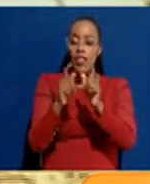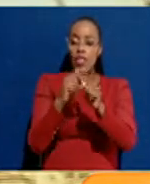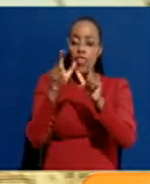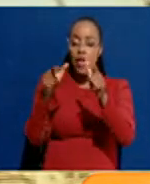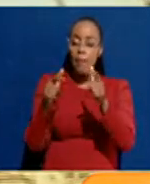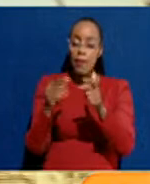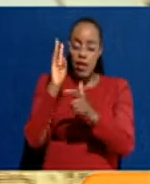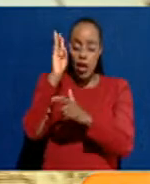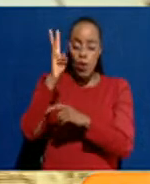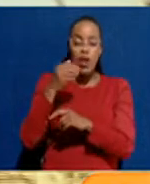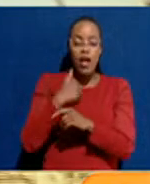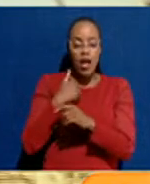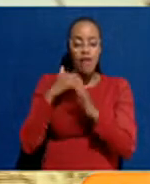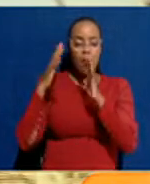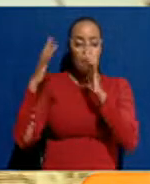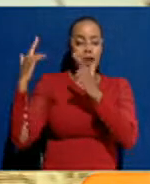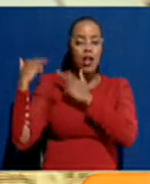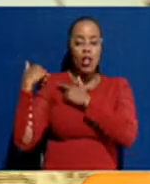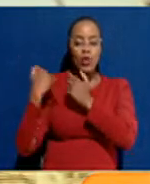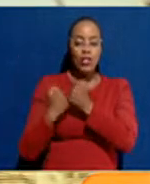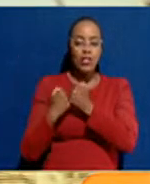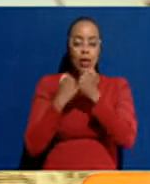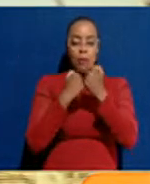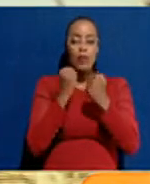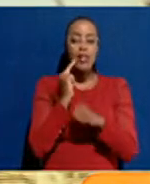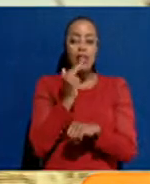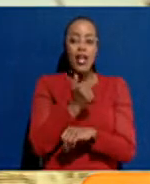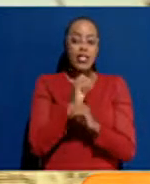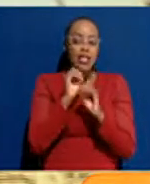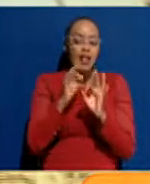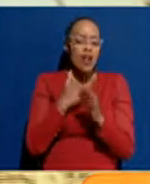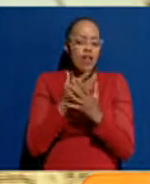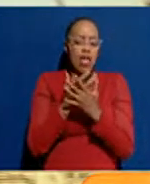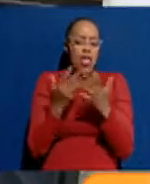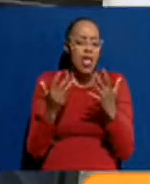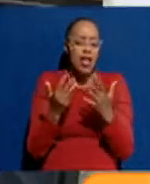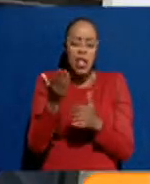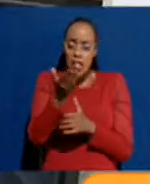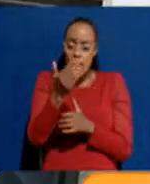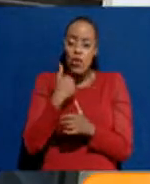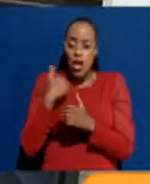really play a very big role in assisting us in this fight. So you have a part, Sam,